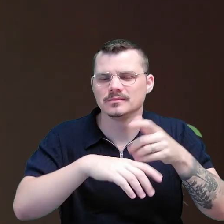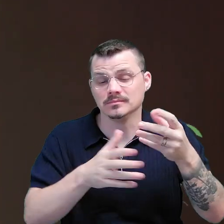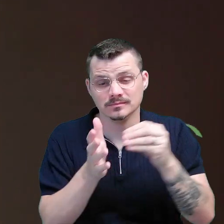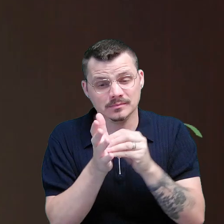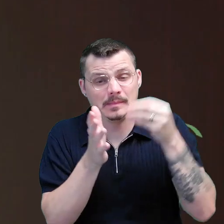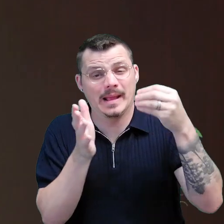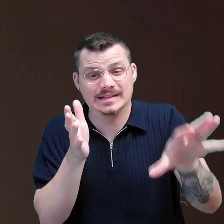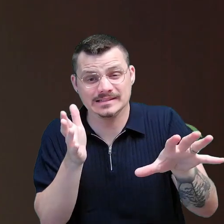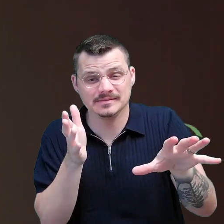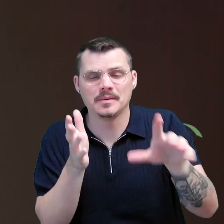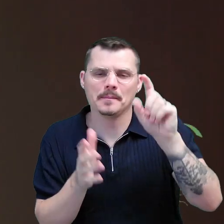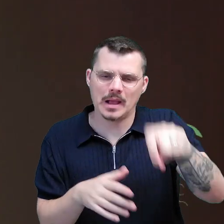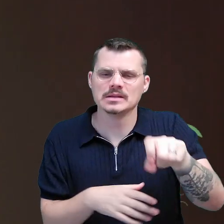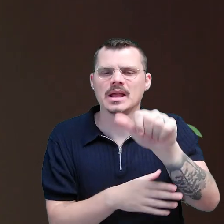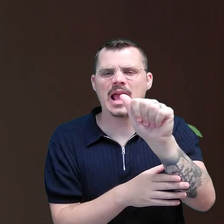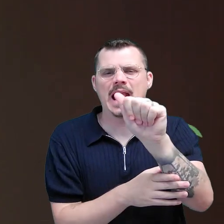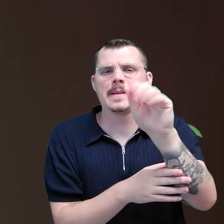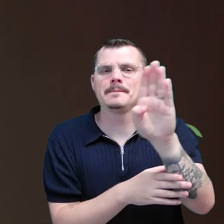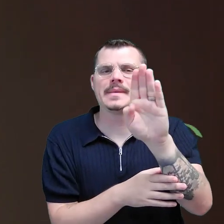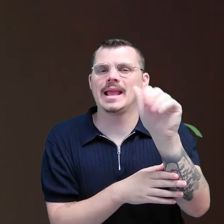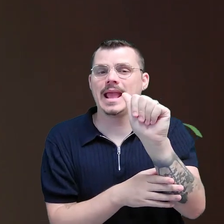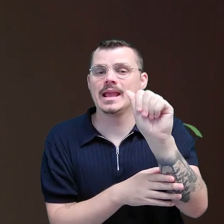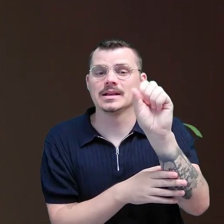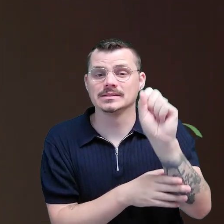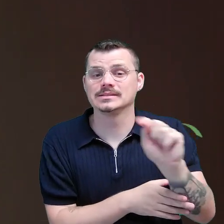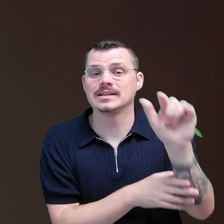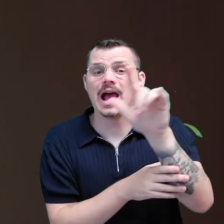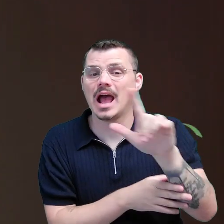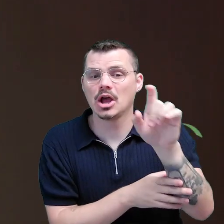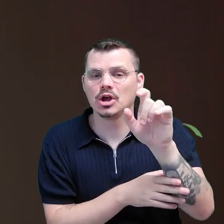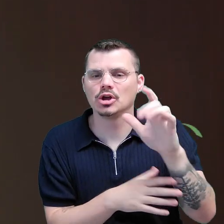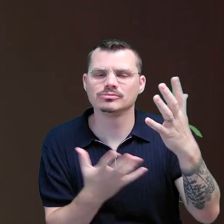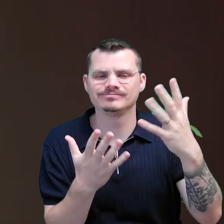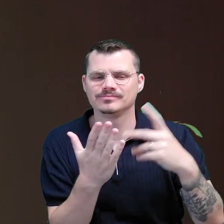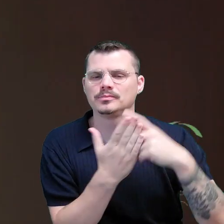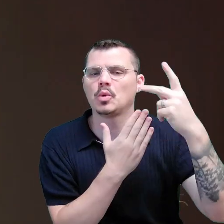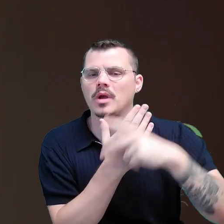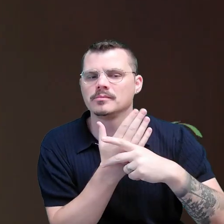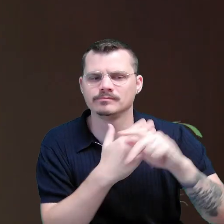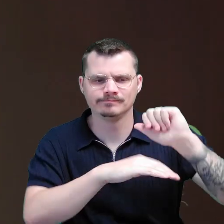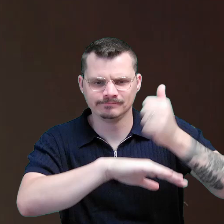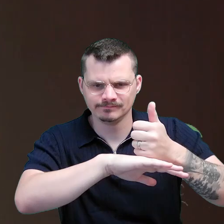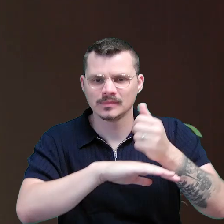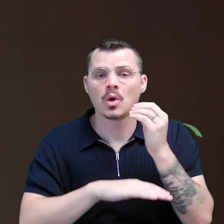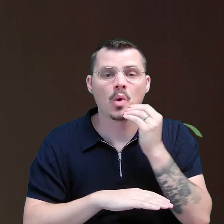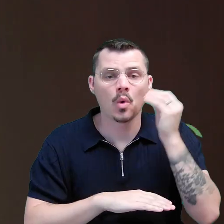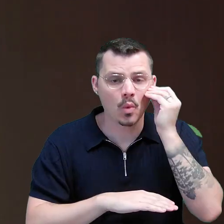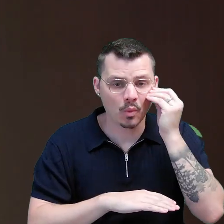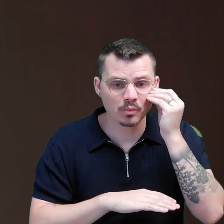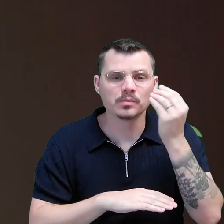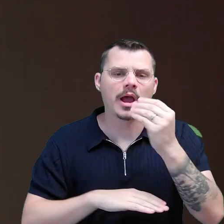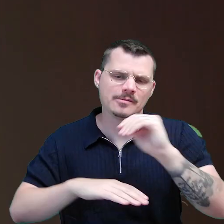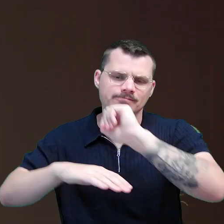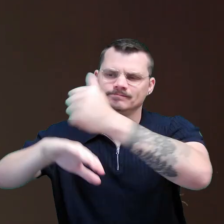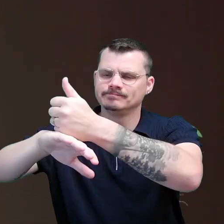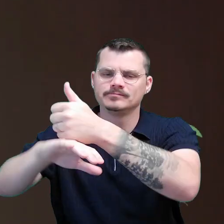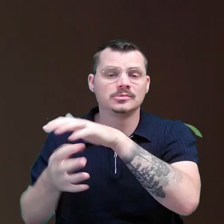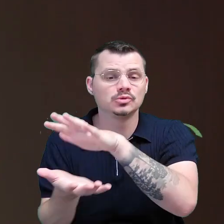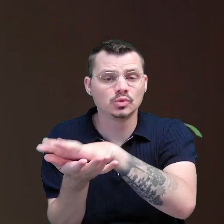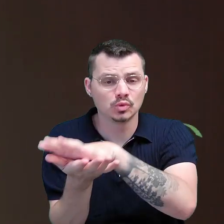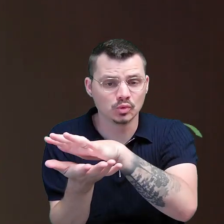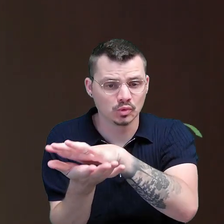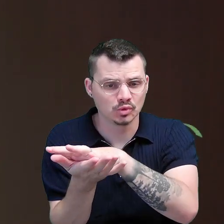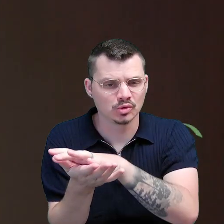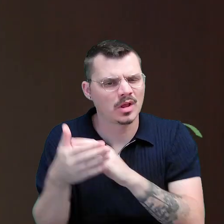very expensive ABA-style programming in his home and later at